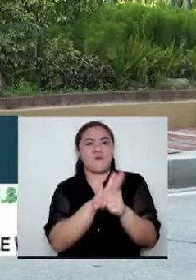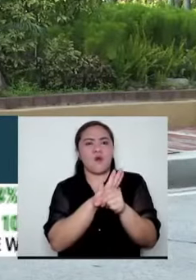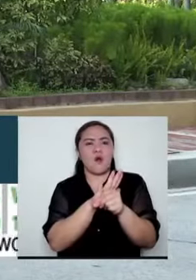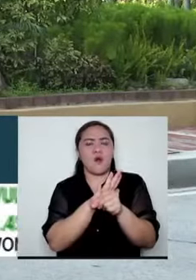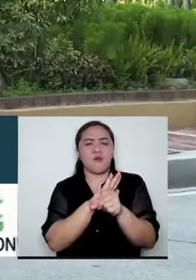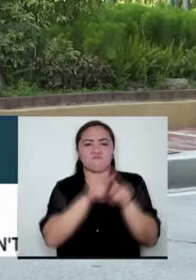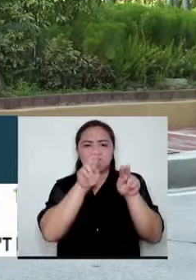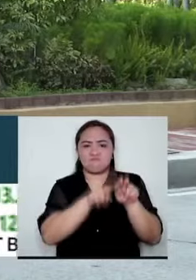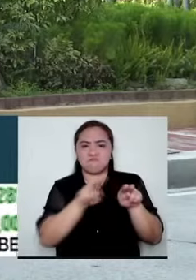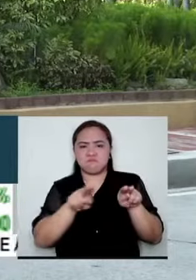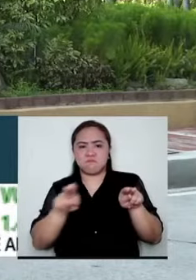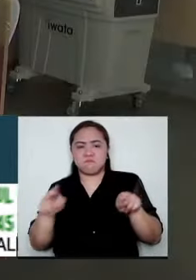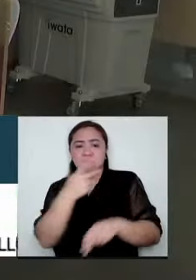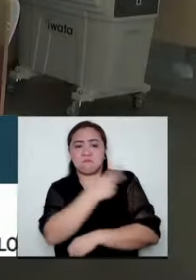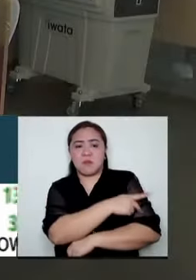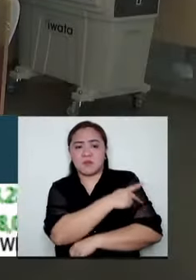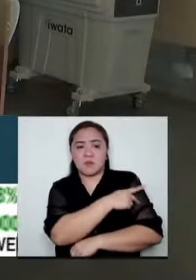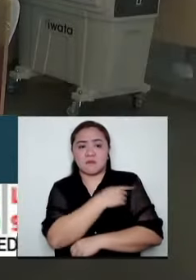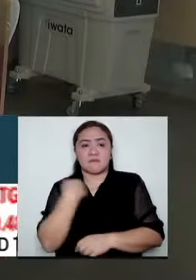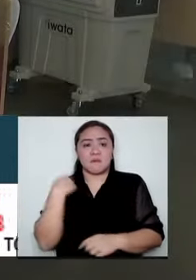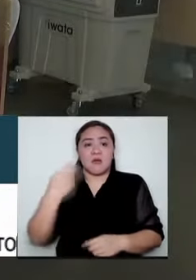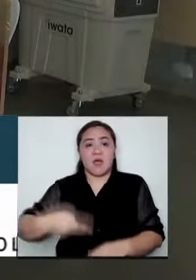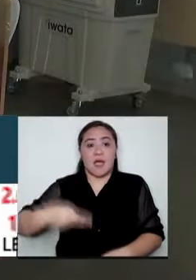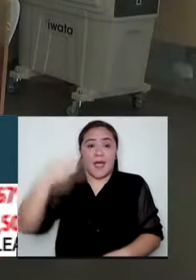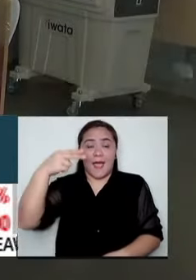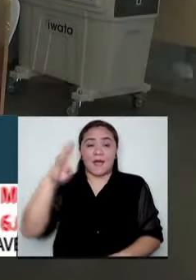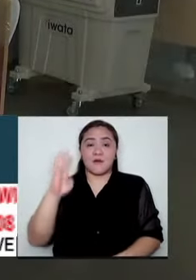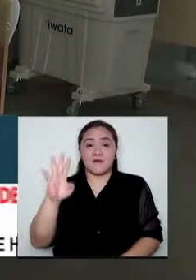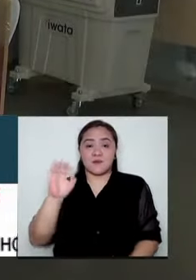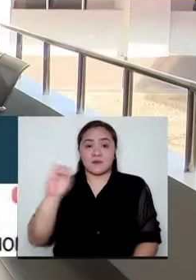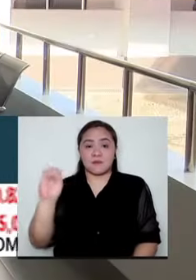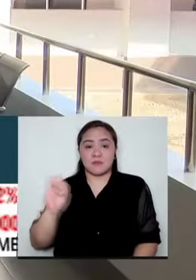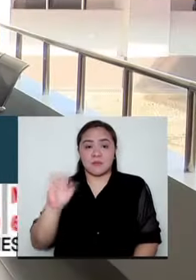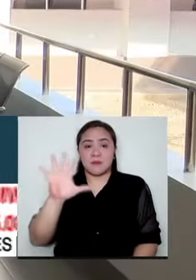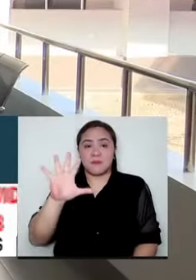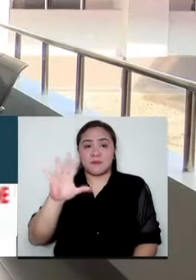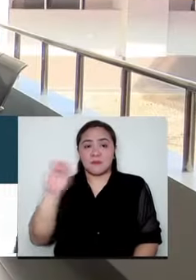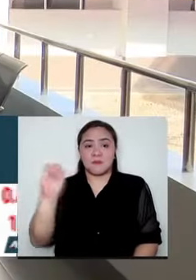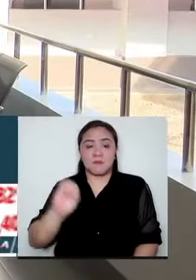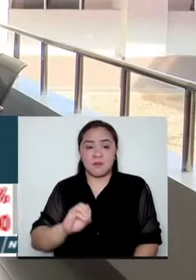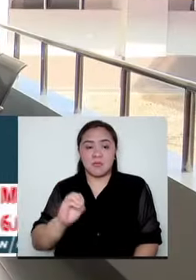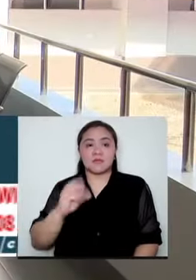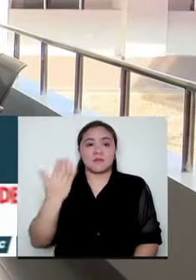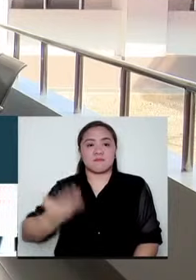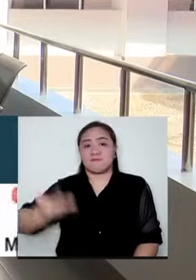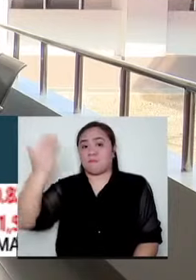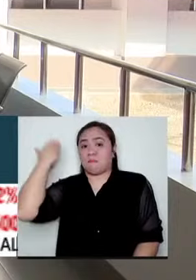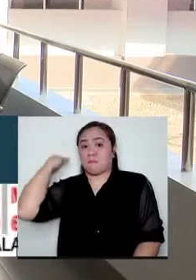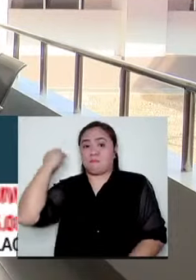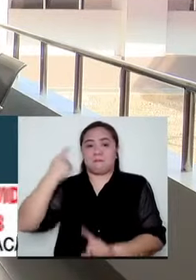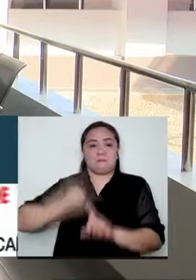That's significantly higher than the 40% to 50% occupancy rate in the past months.